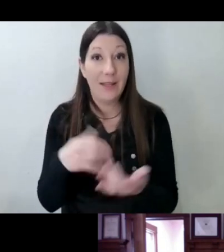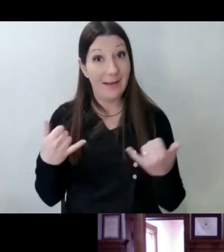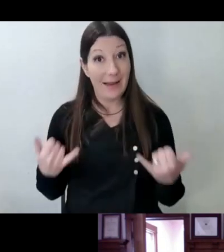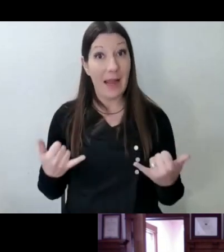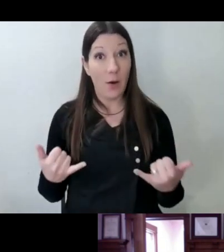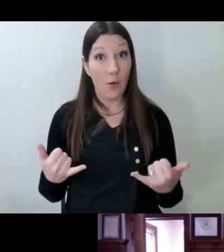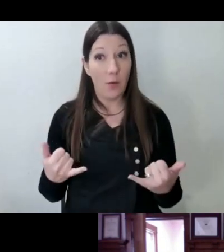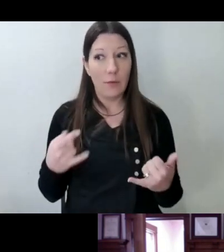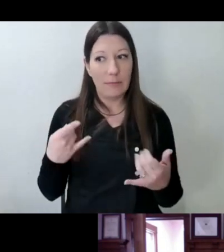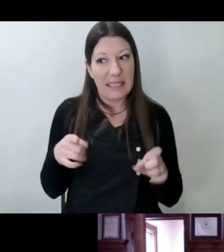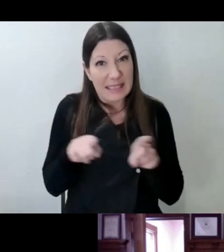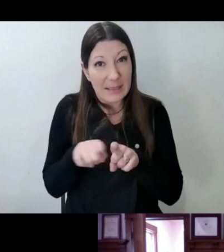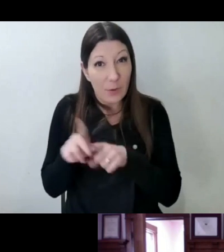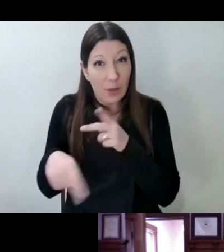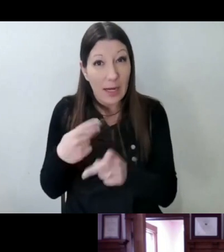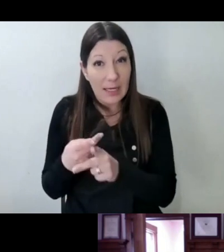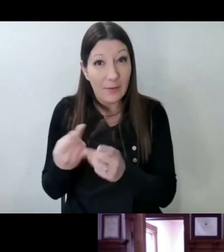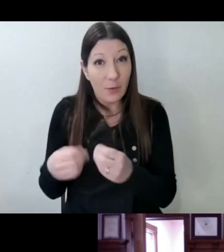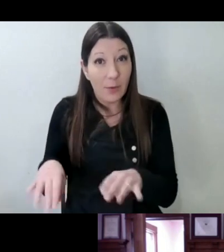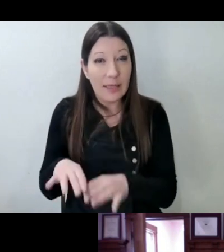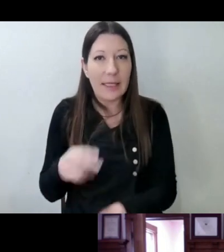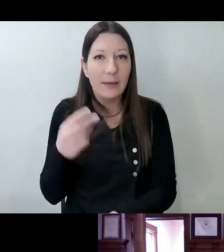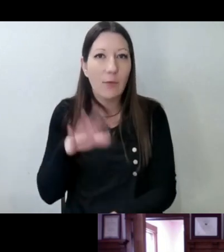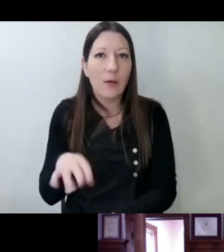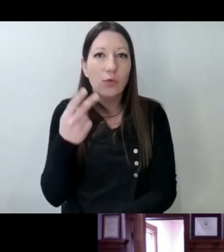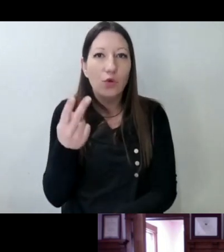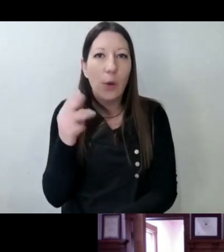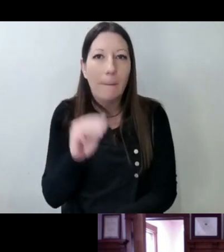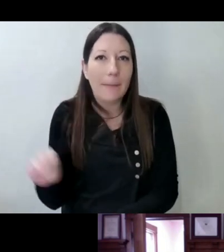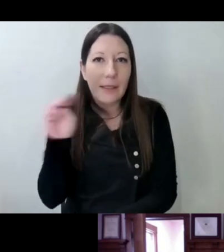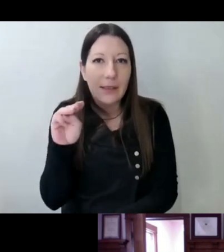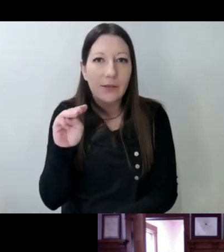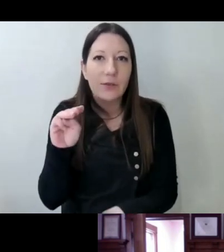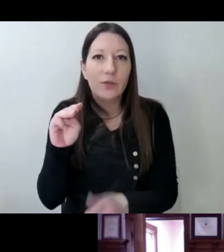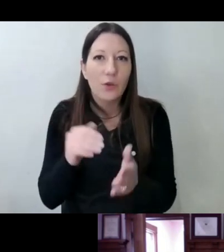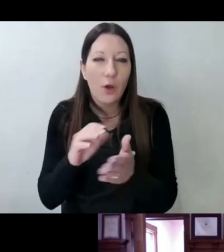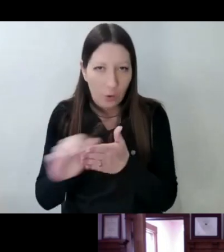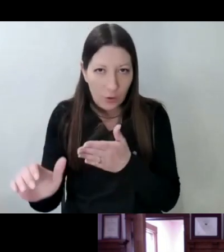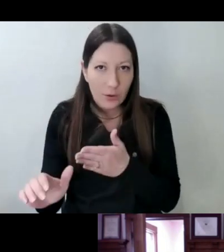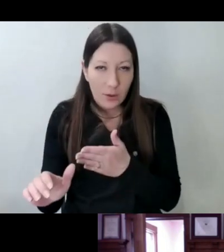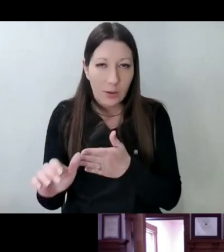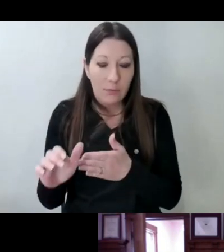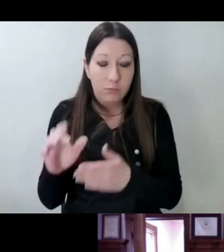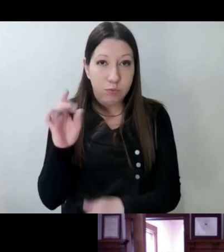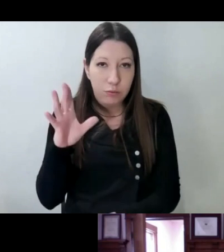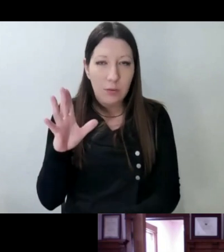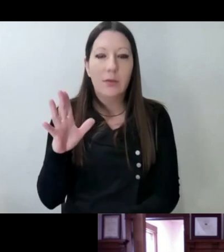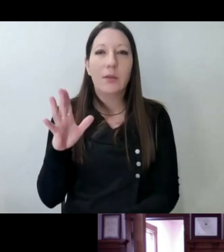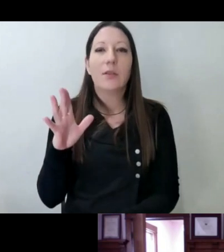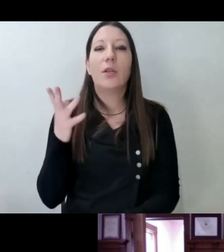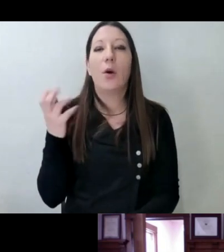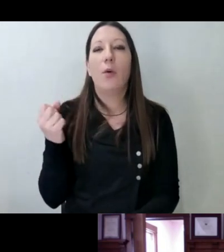million, which is just like, it's madness, right? So there's a lot of people that are now coming to the area and kind of